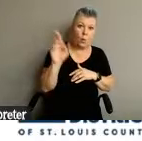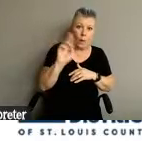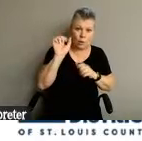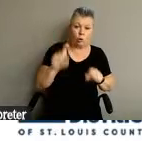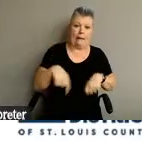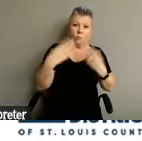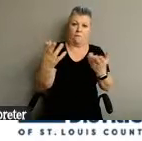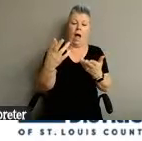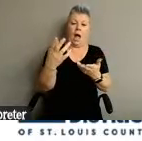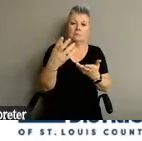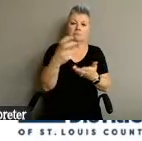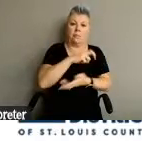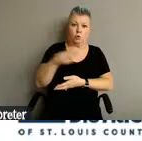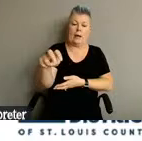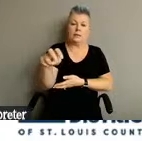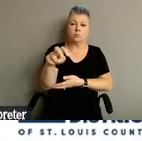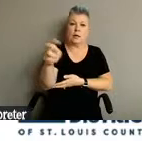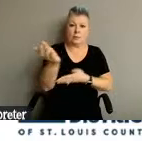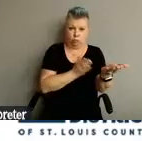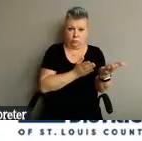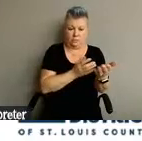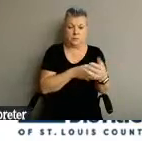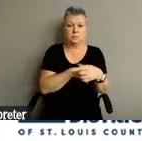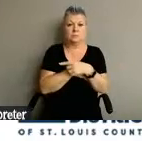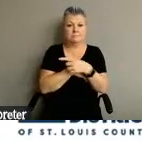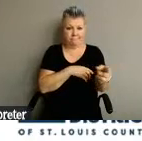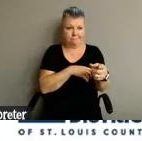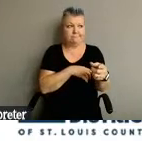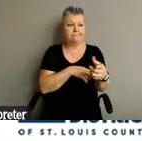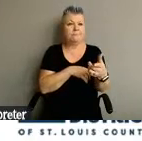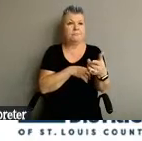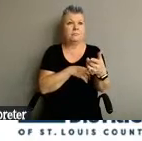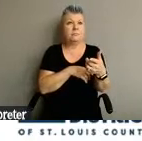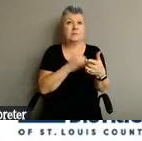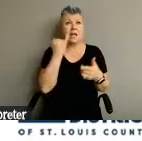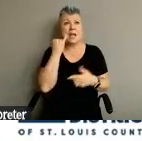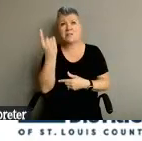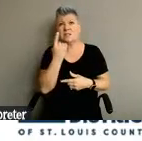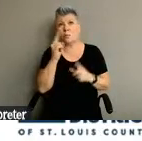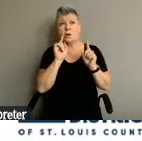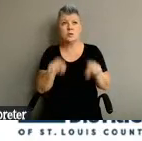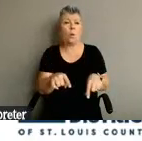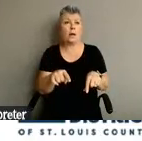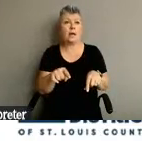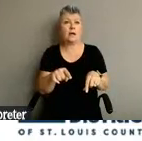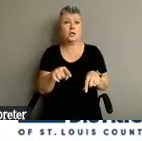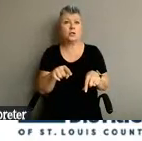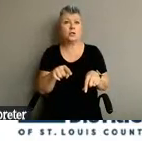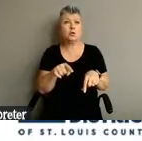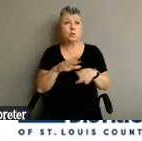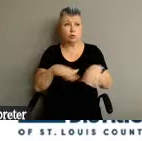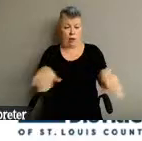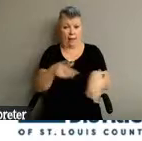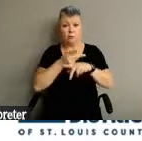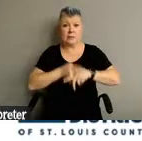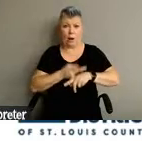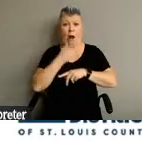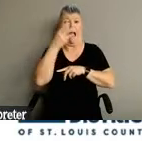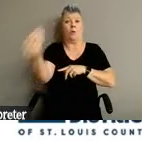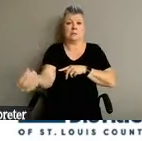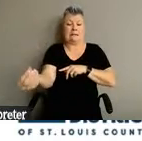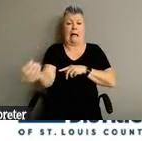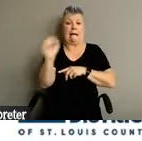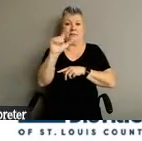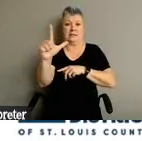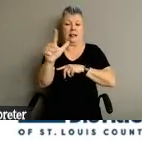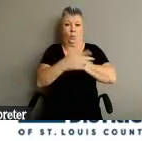able to get the education through Pattonville School District. If someone is attending child care from outside of St. Louis County, and they